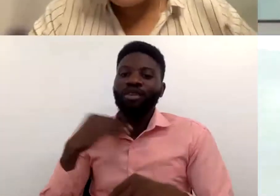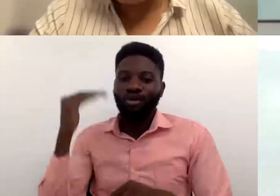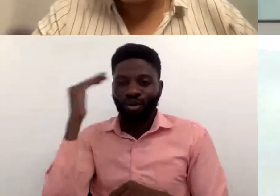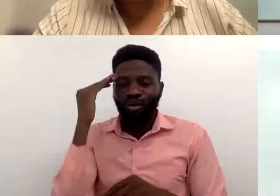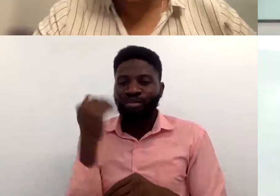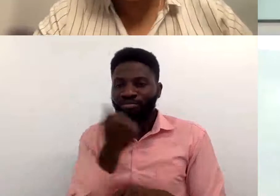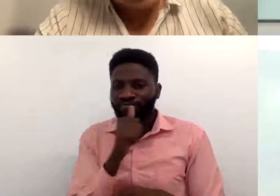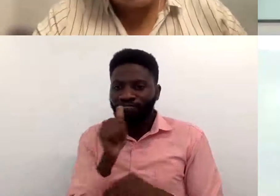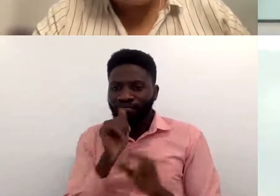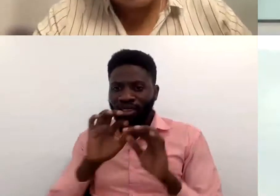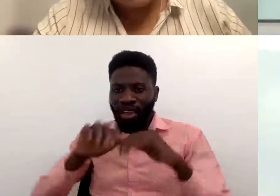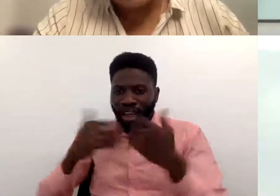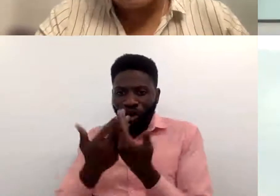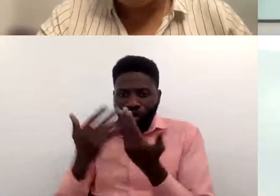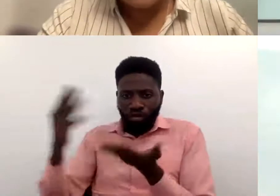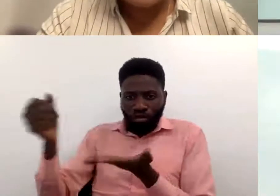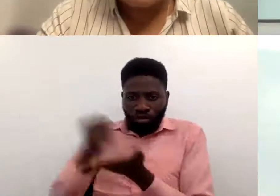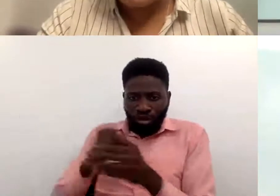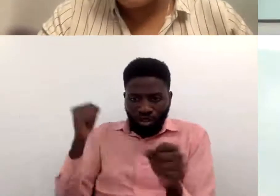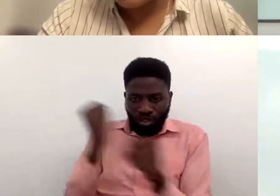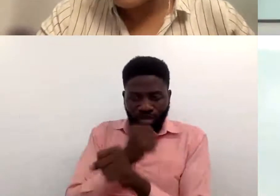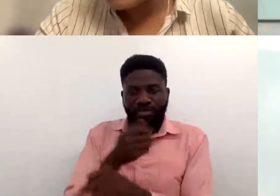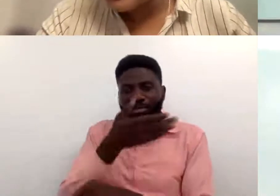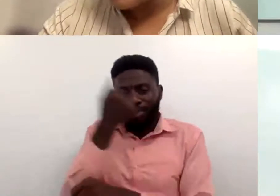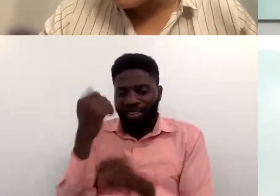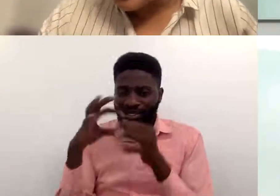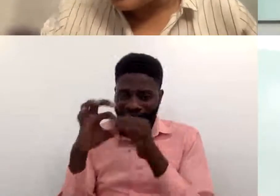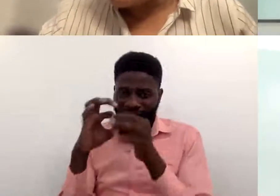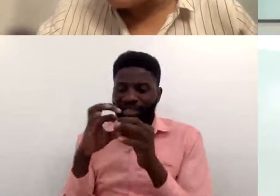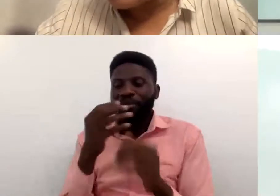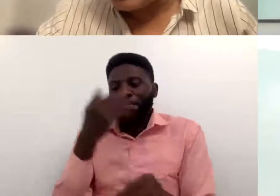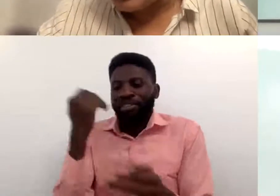secrets on getting employed, you should be his best friend.